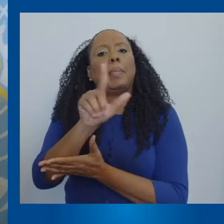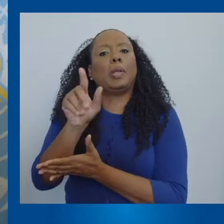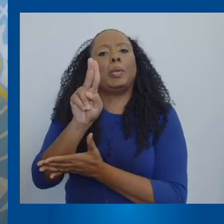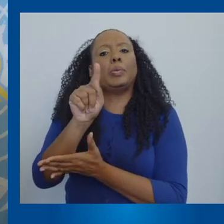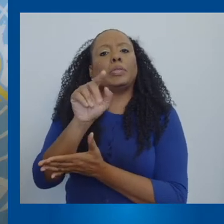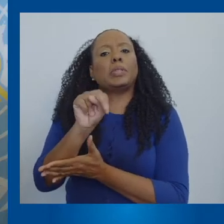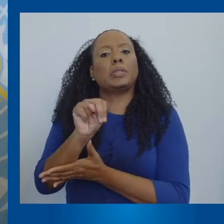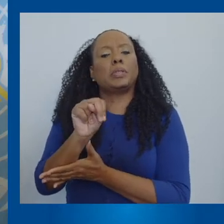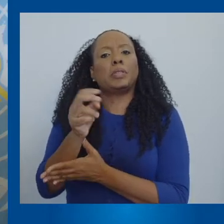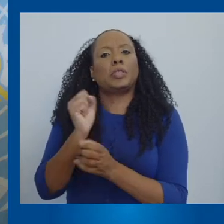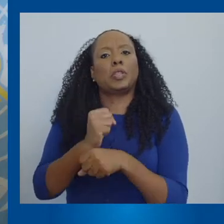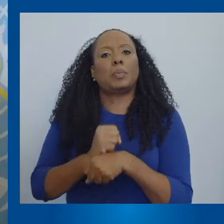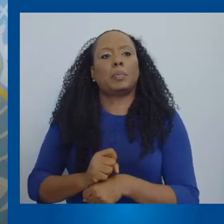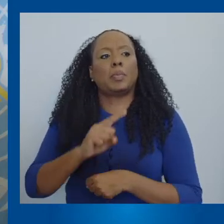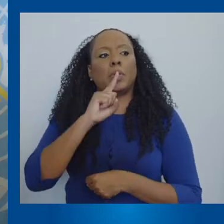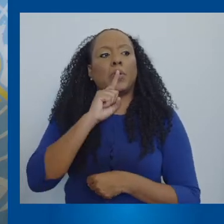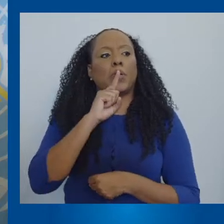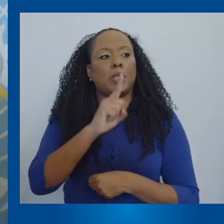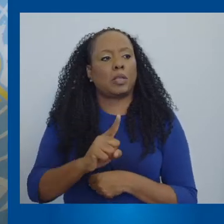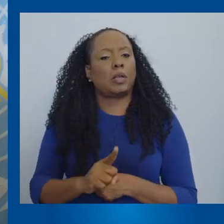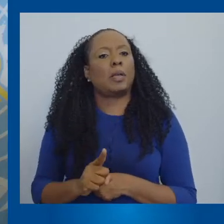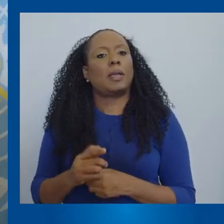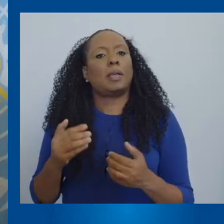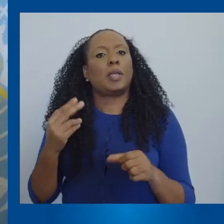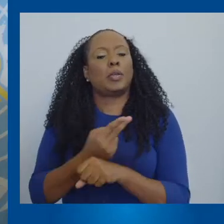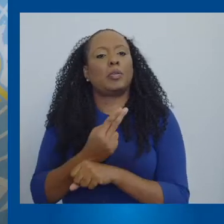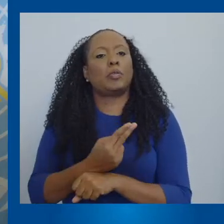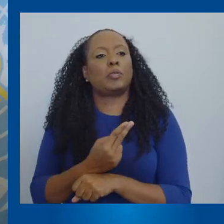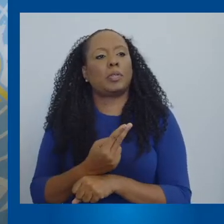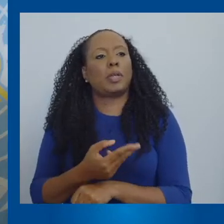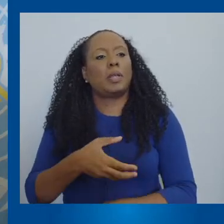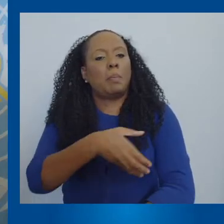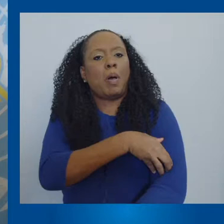this super weapon retains its power. Thank you.